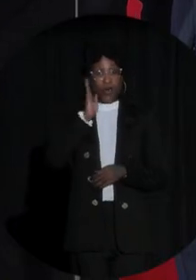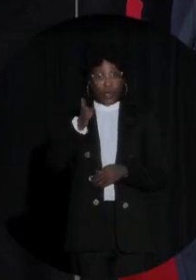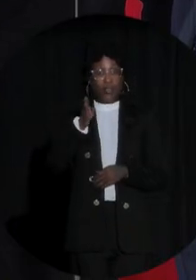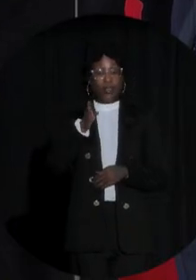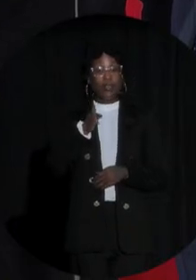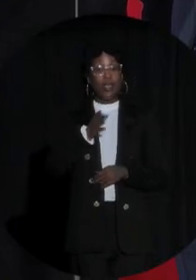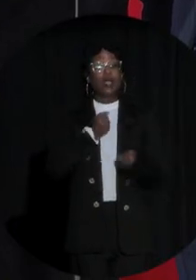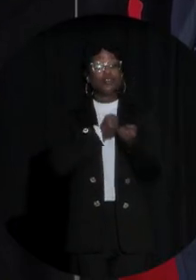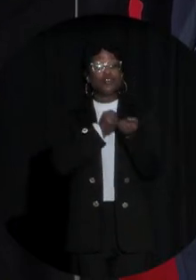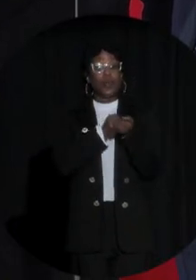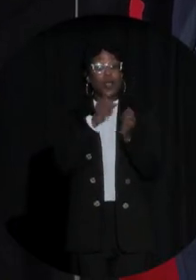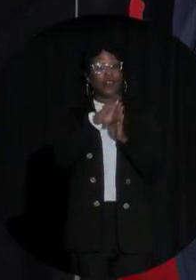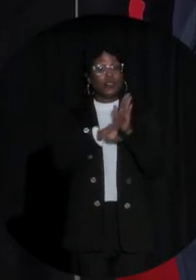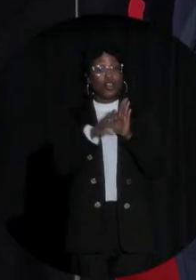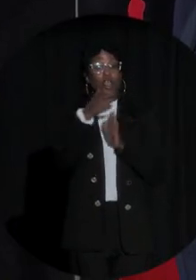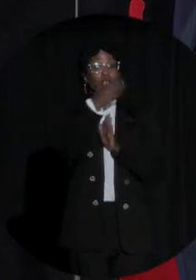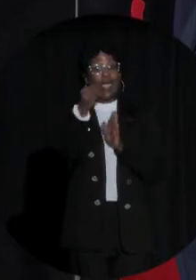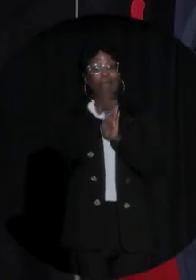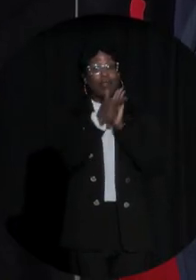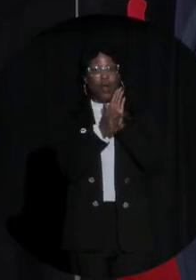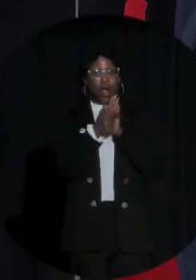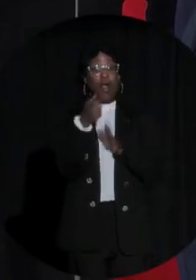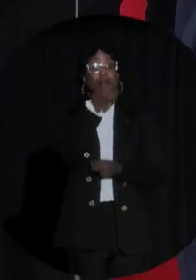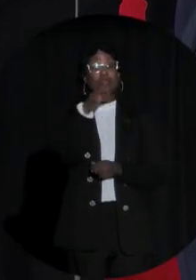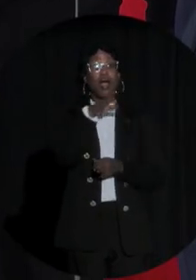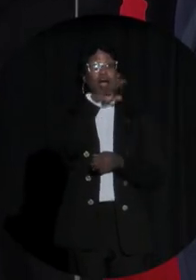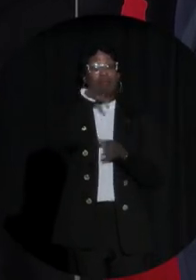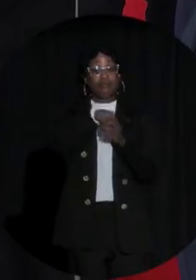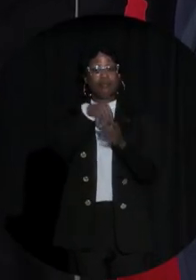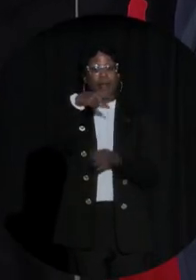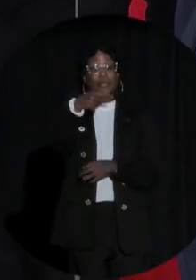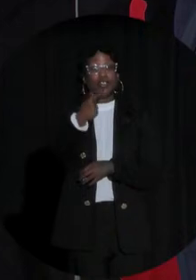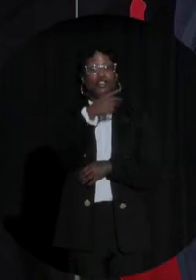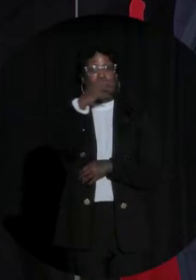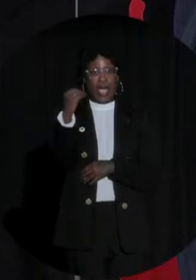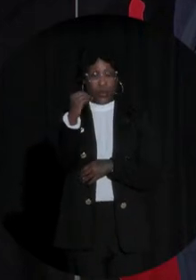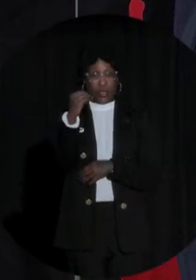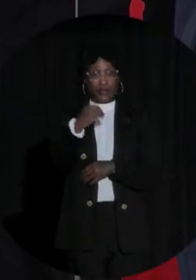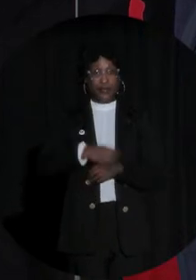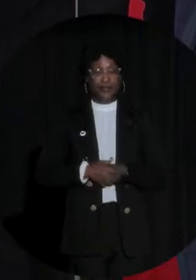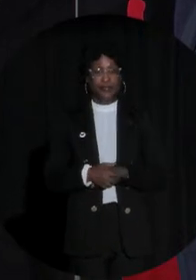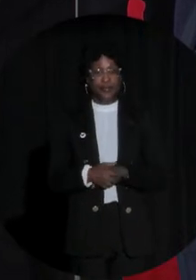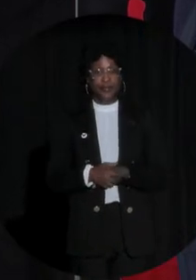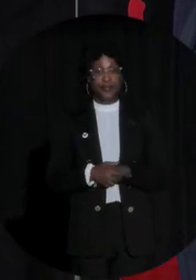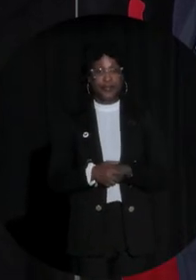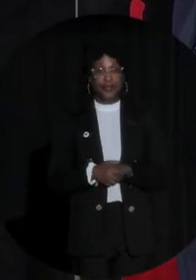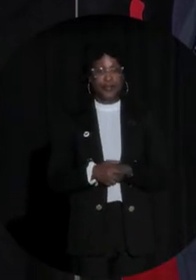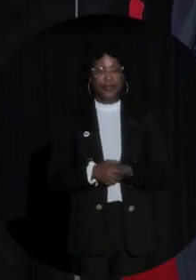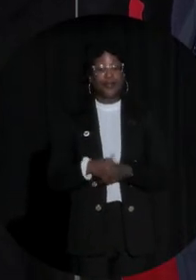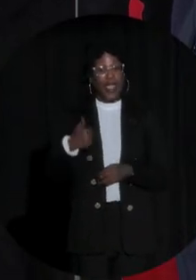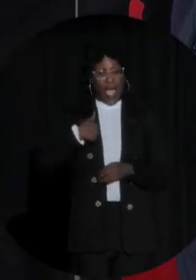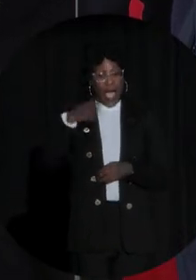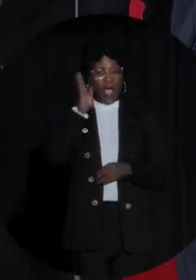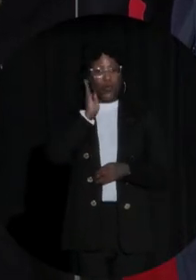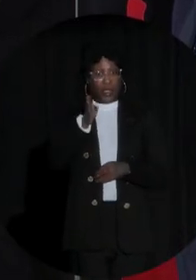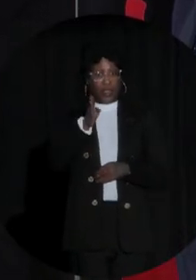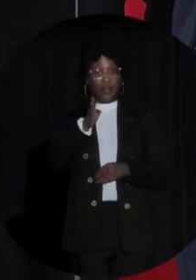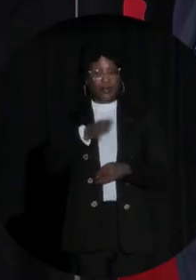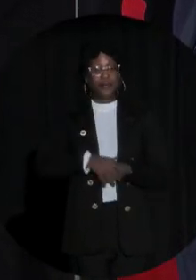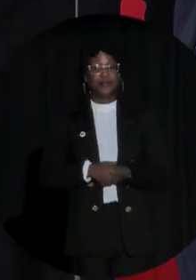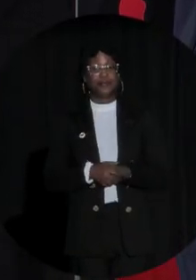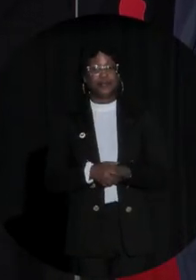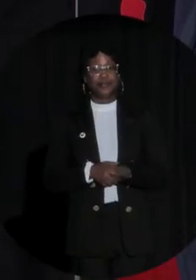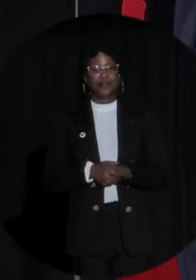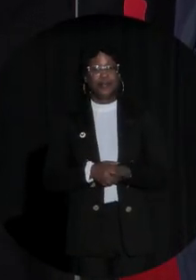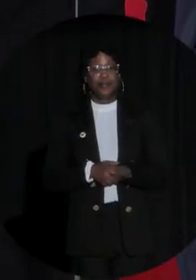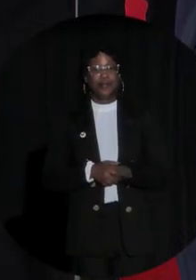will. Support the Charter and laws of Prince George's County. Support the Charter and laws of Prince George's County. And that I will. And that I will. To the best of